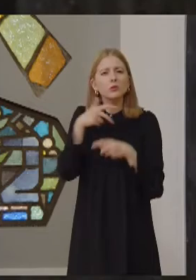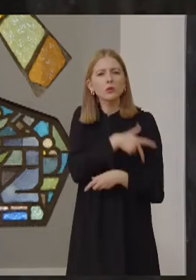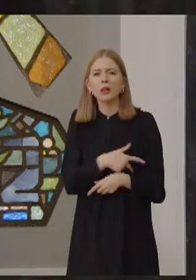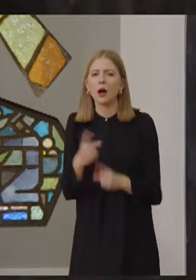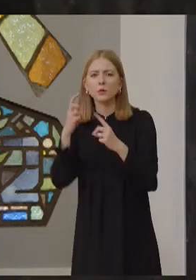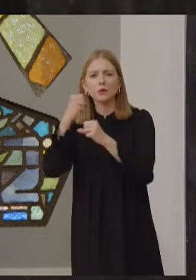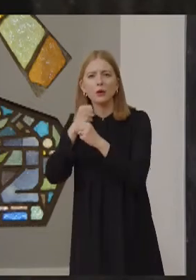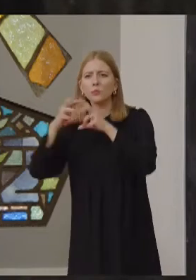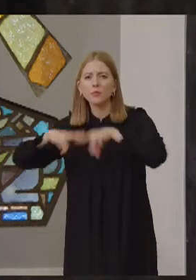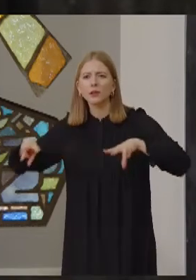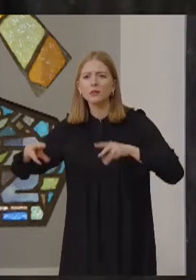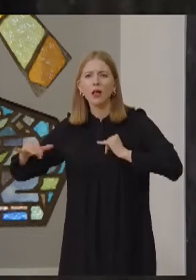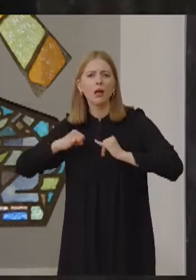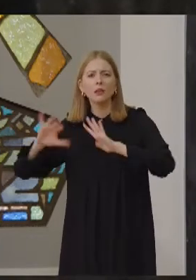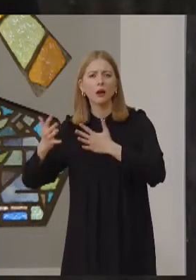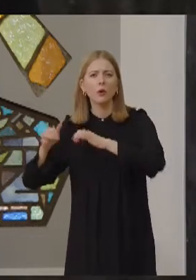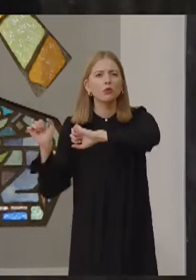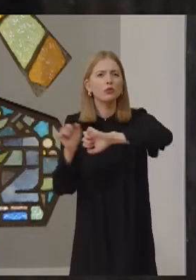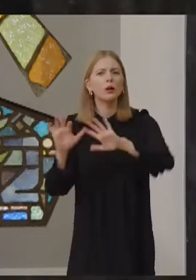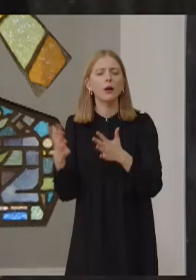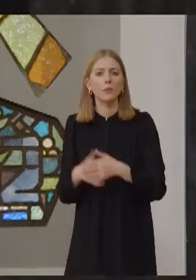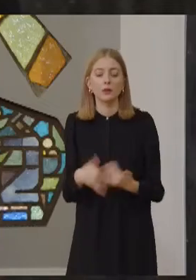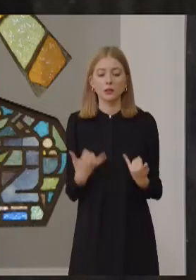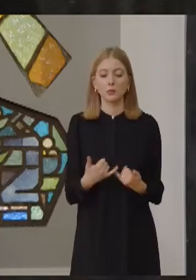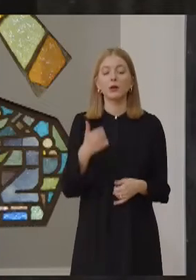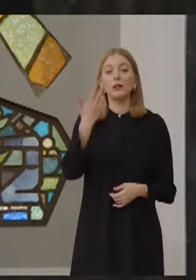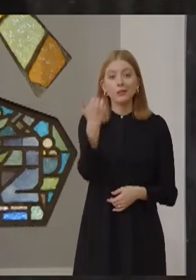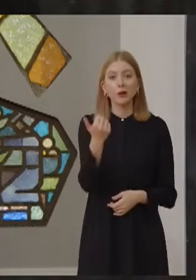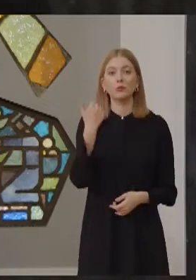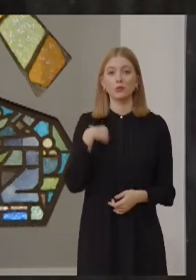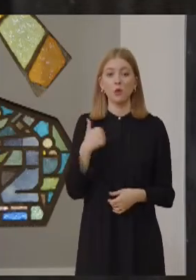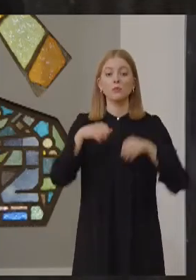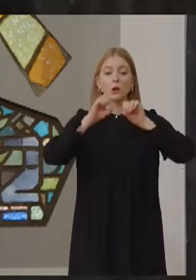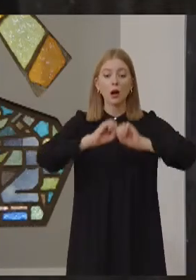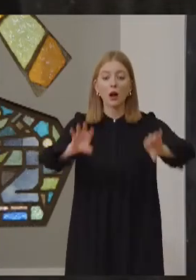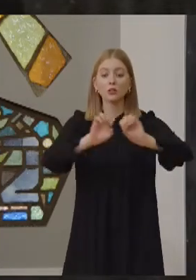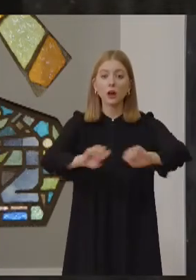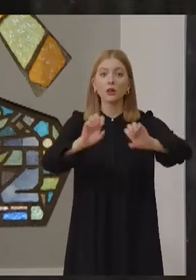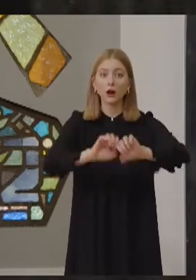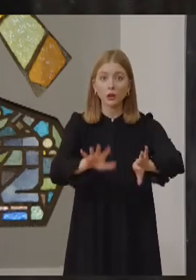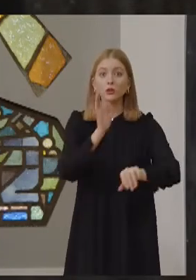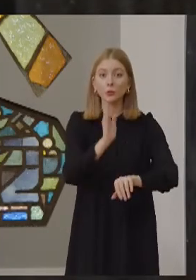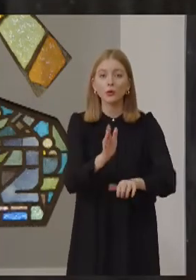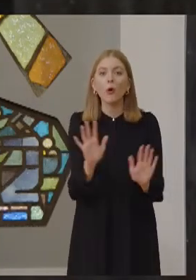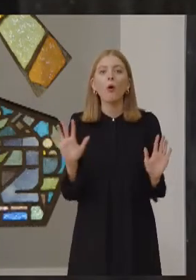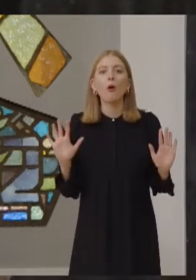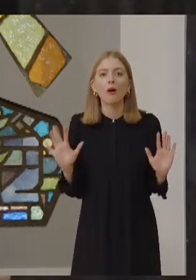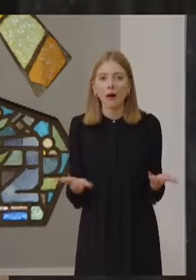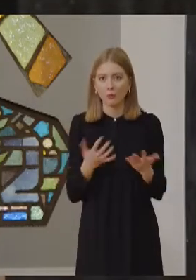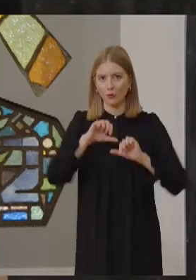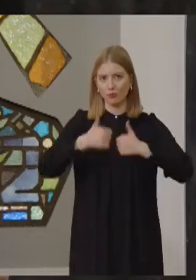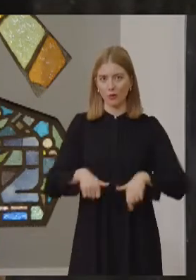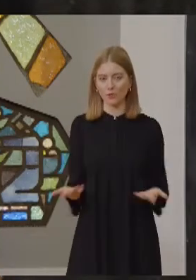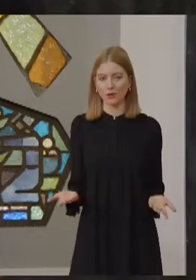goals. So what are you doing in this direction? It is not enough to educate people, but how will you do